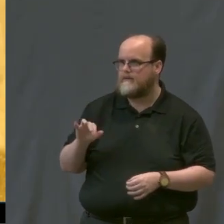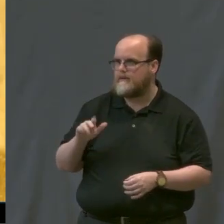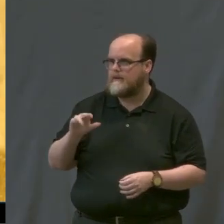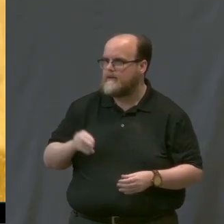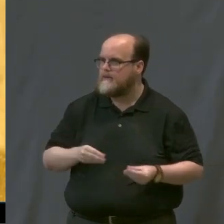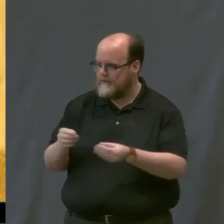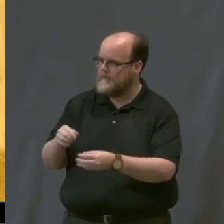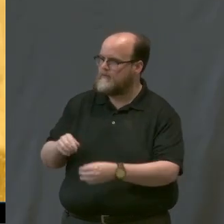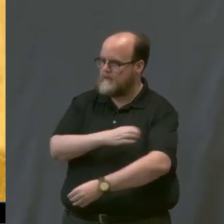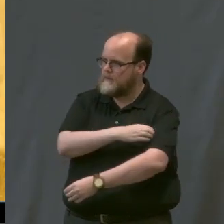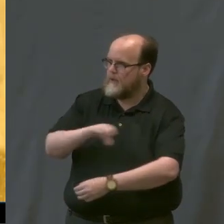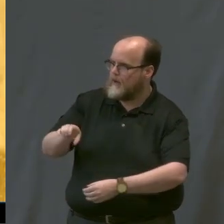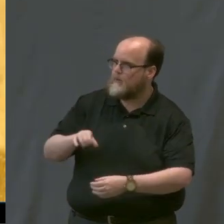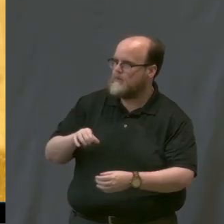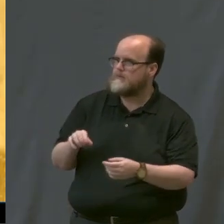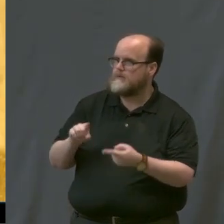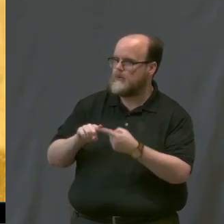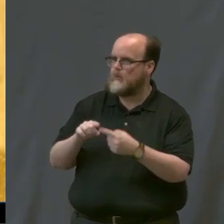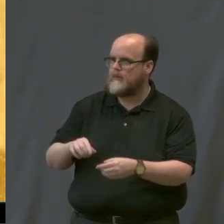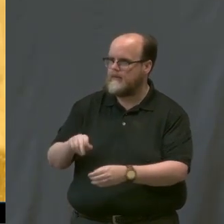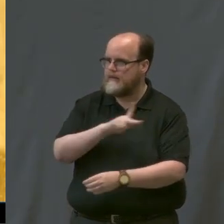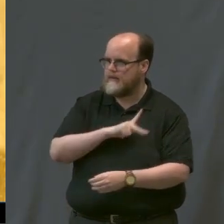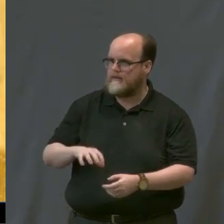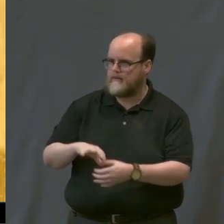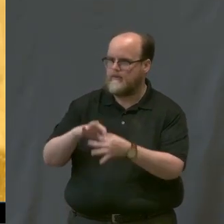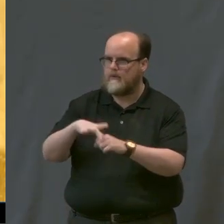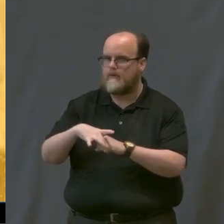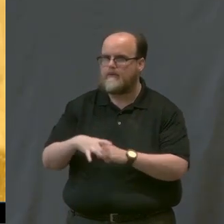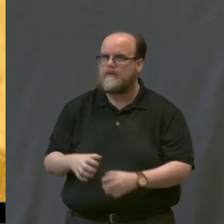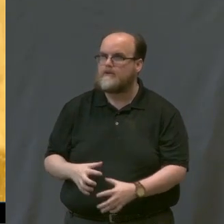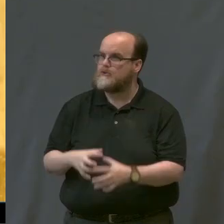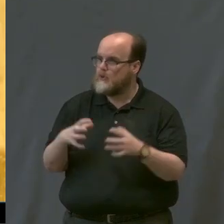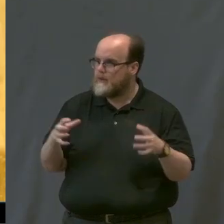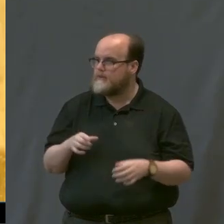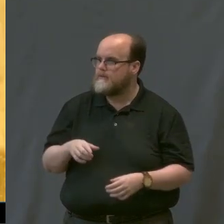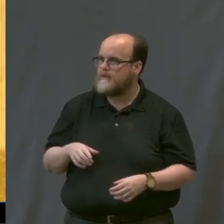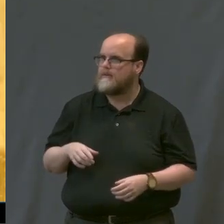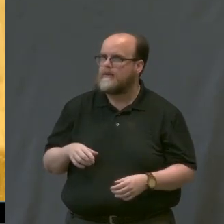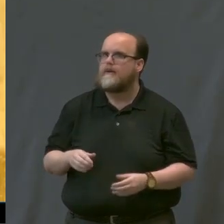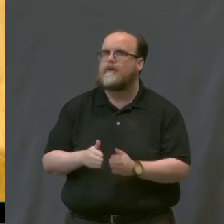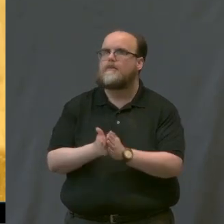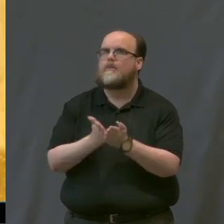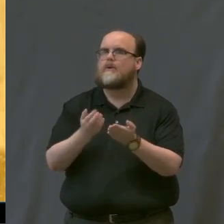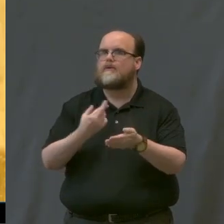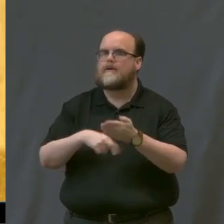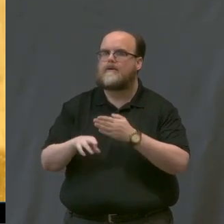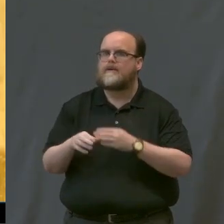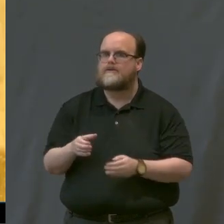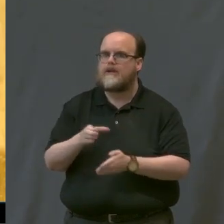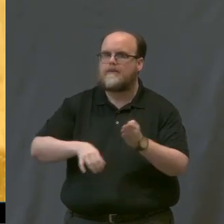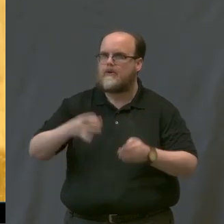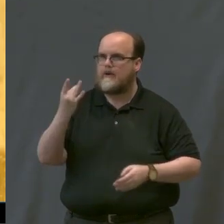them power and wealth. So much so that the book of Revelation